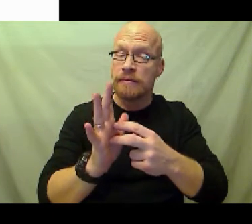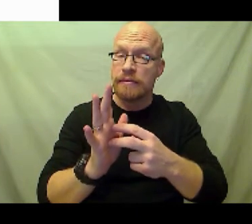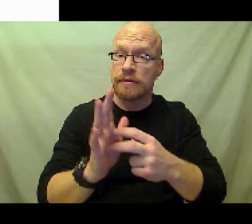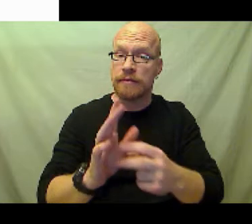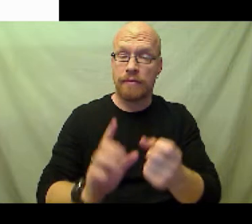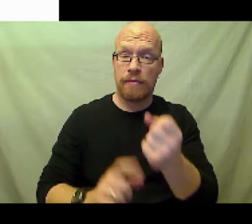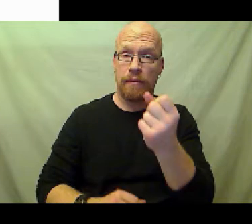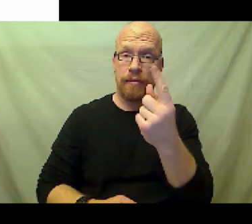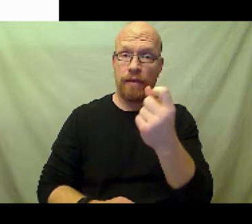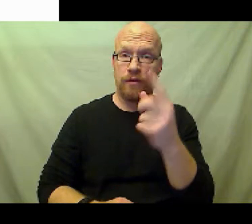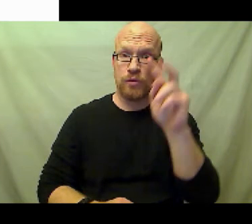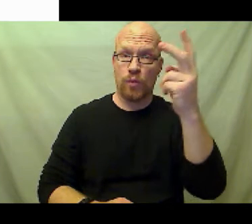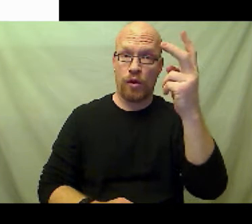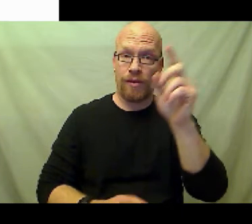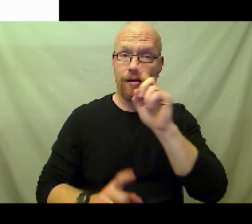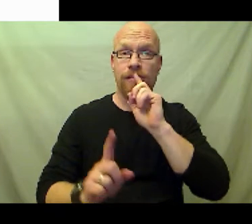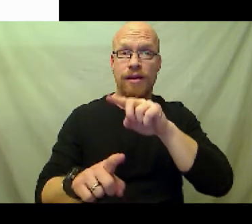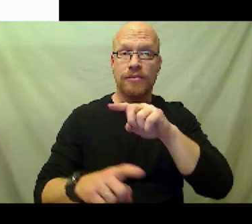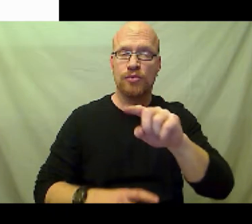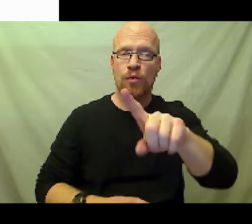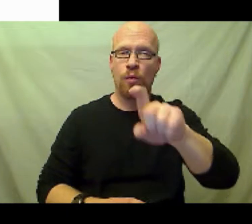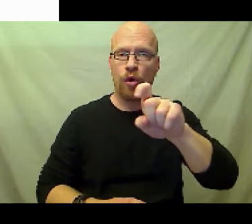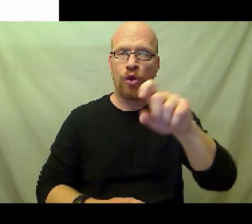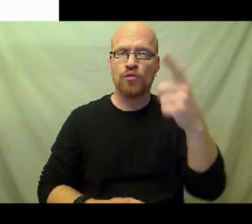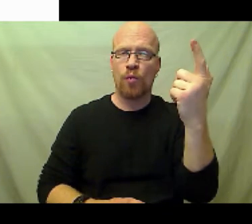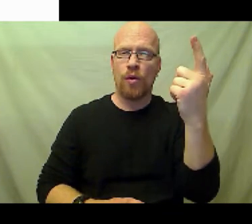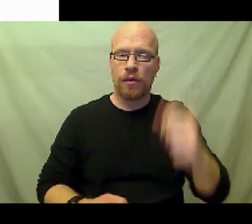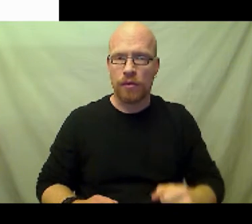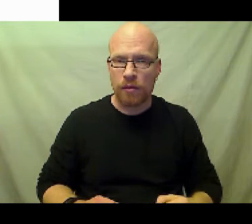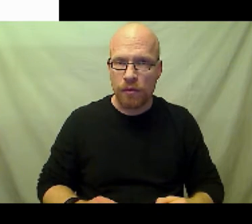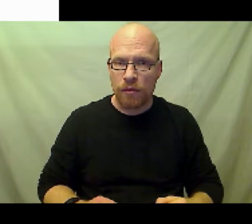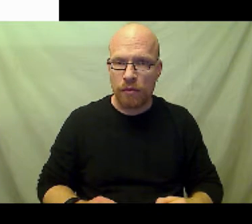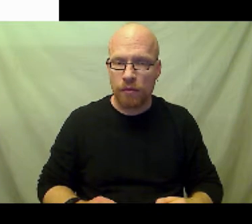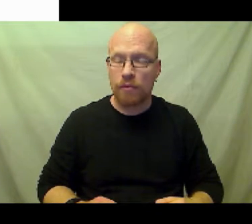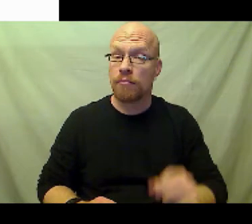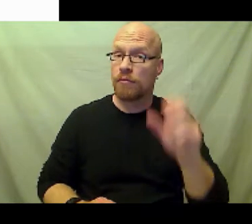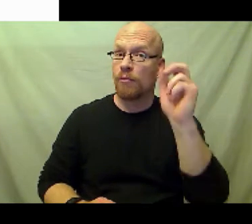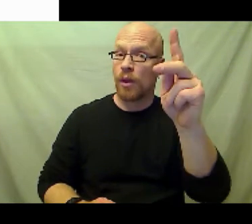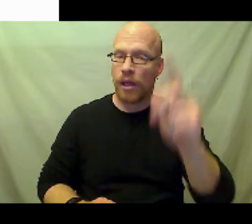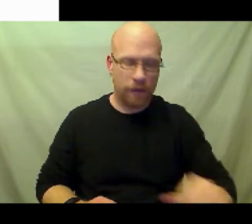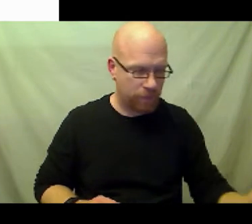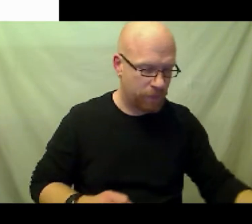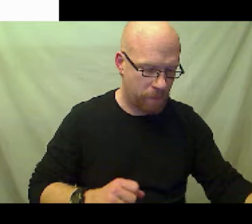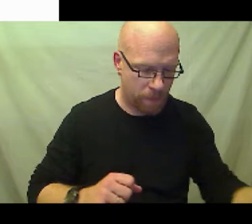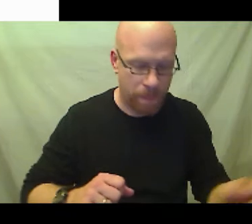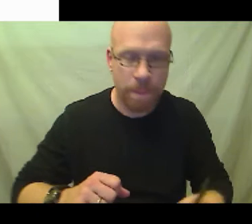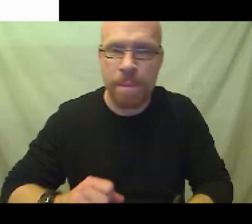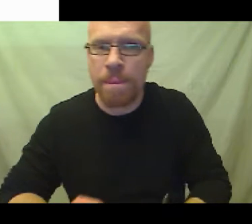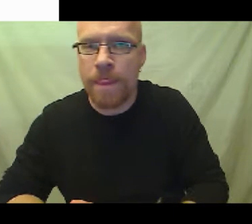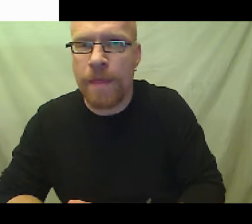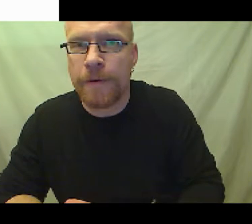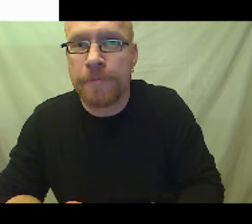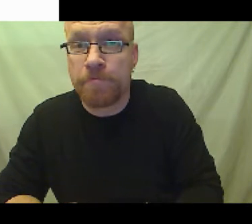What this means is 11 squared is 121.